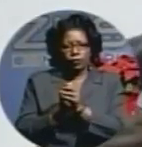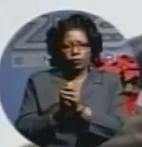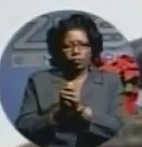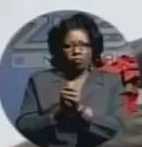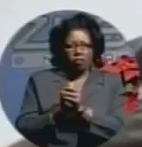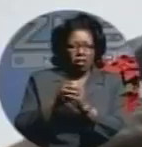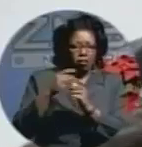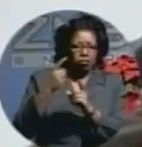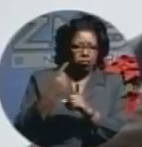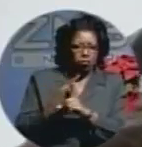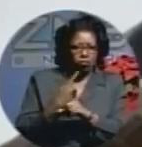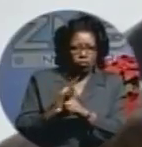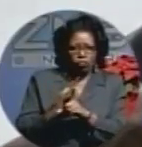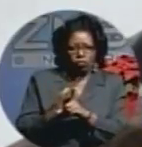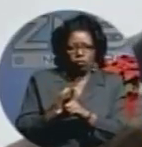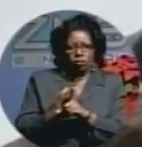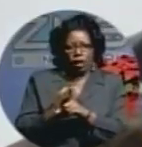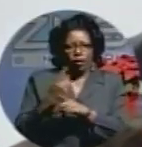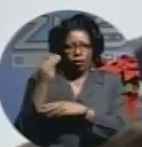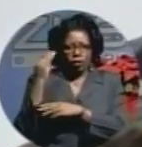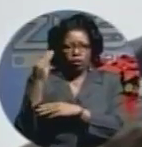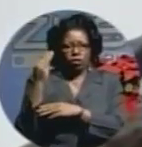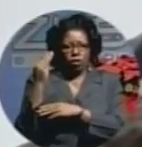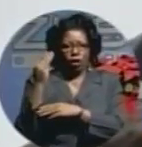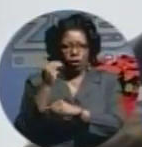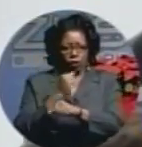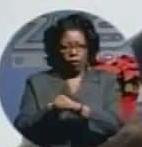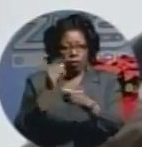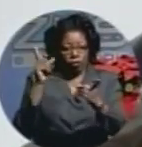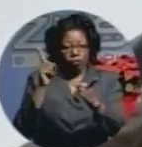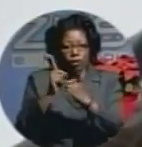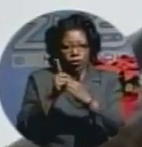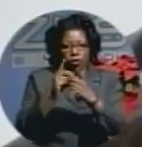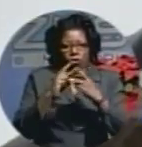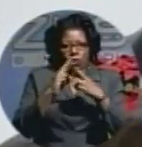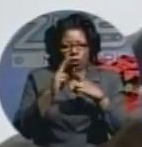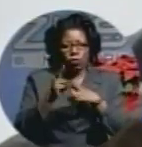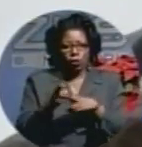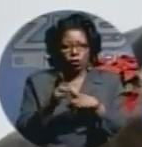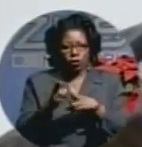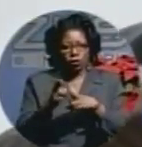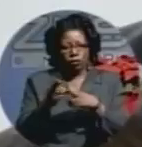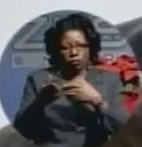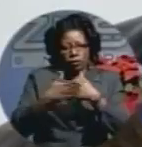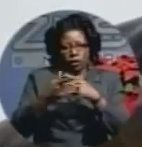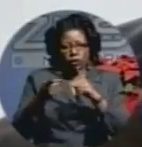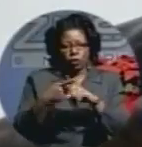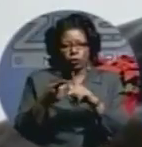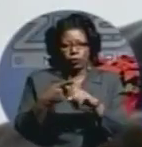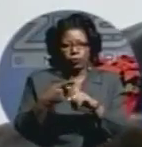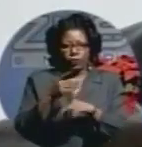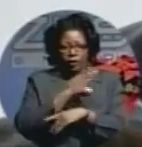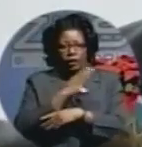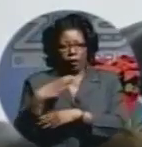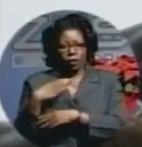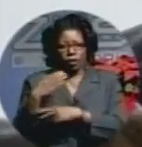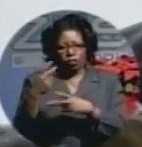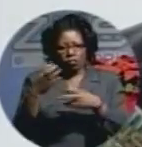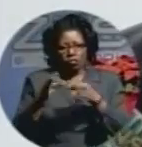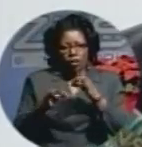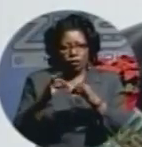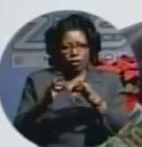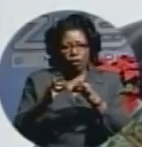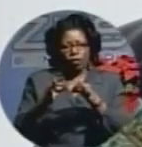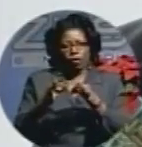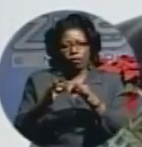Ordinarily, the Minister of Labour meets and reports to the cabinet if it becomes a matter of a